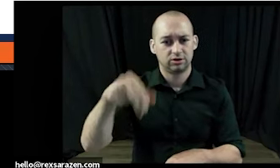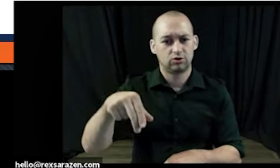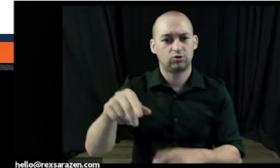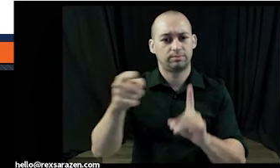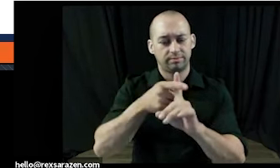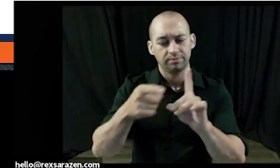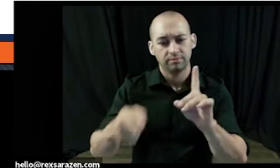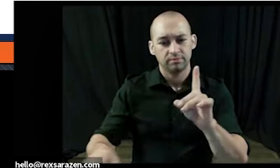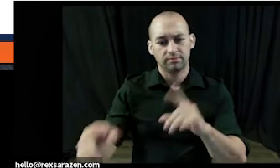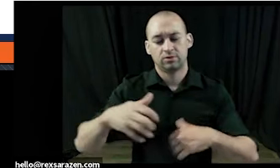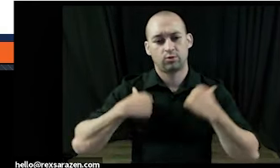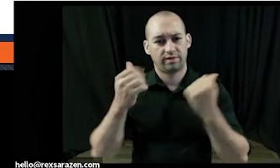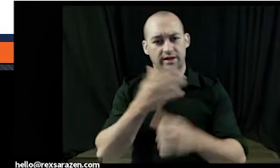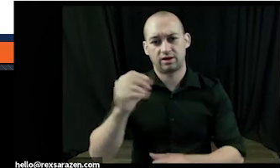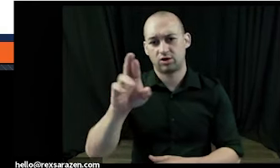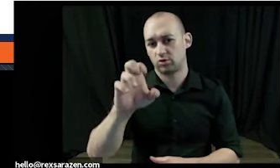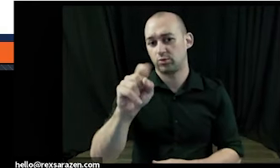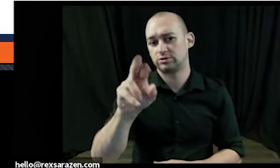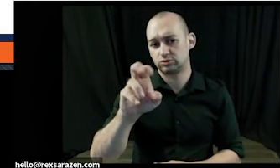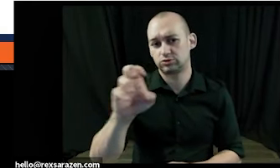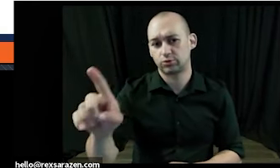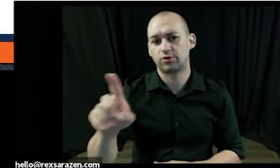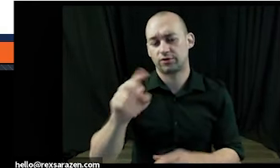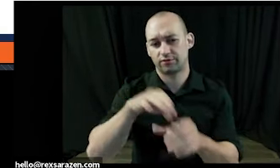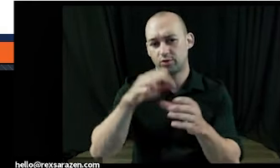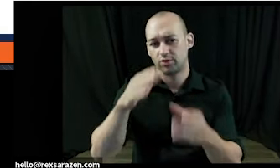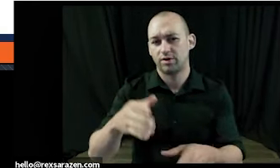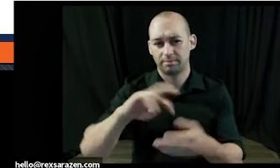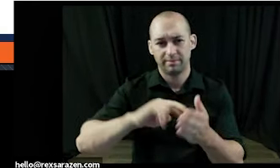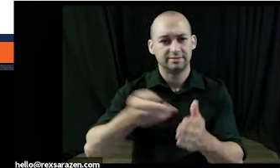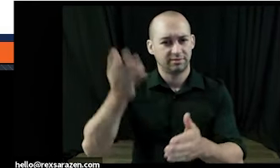and restored voters, which are formerly incarcerated.